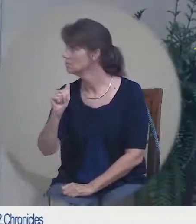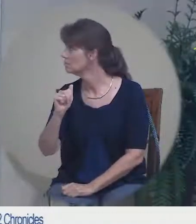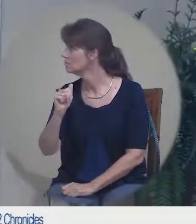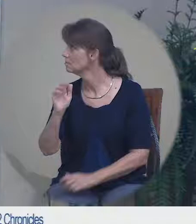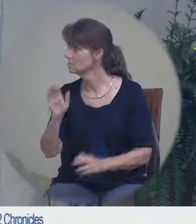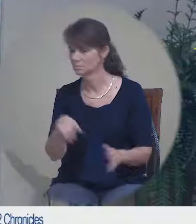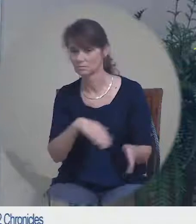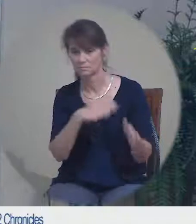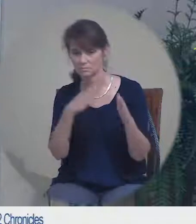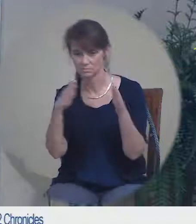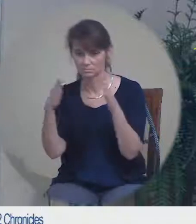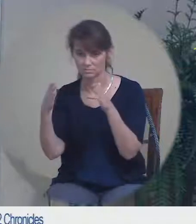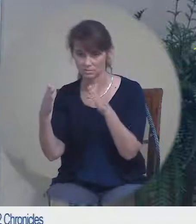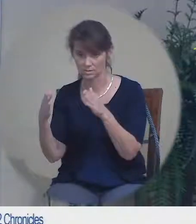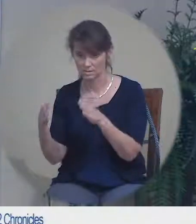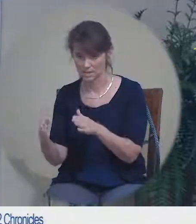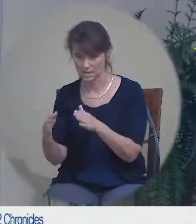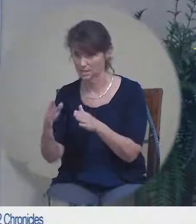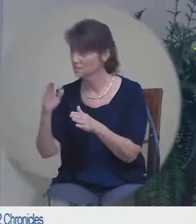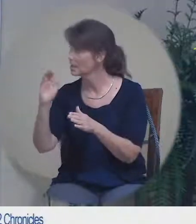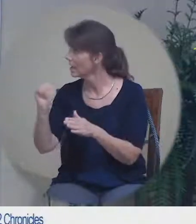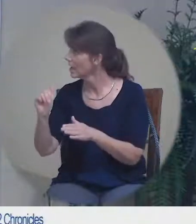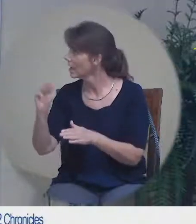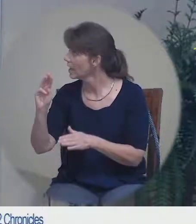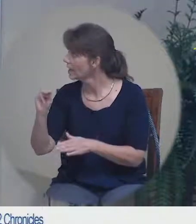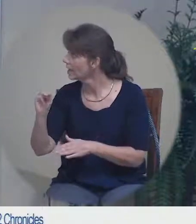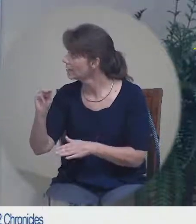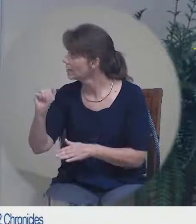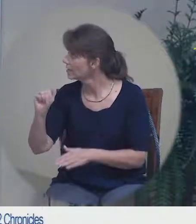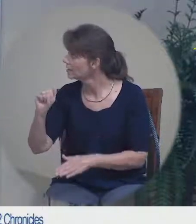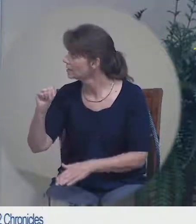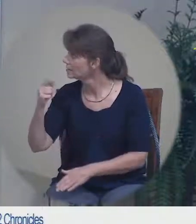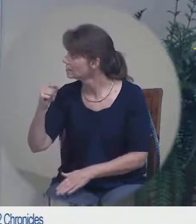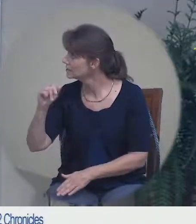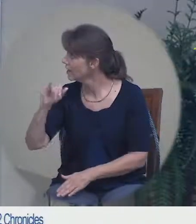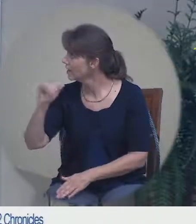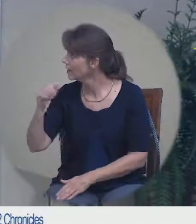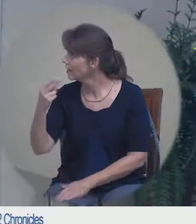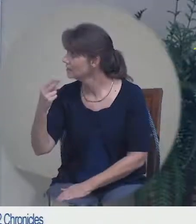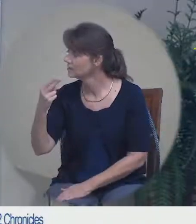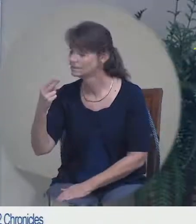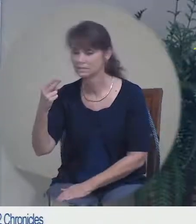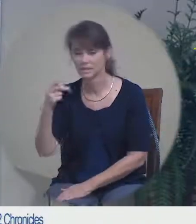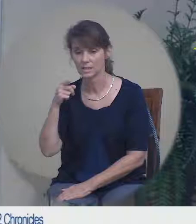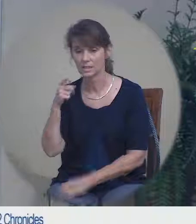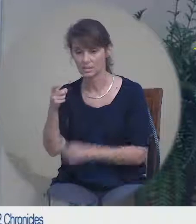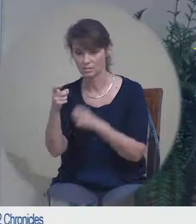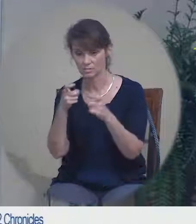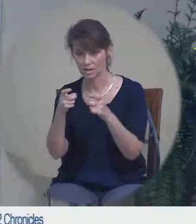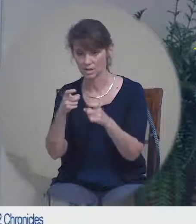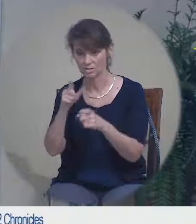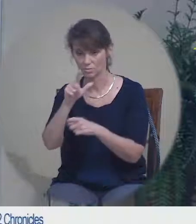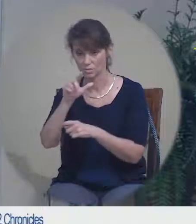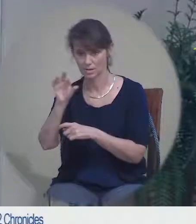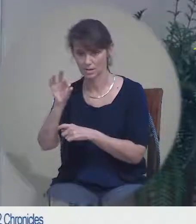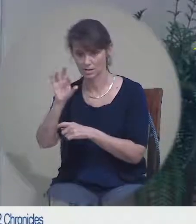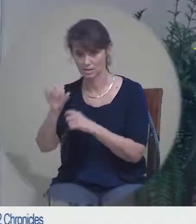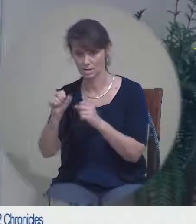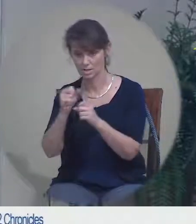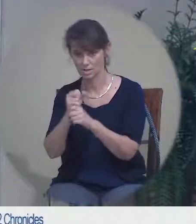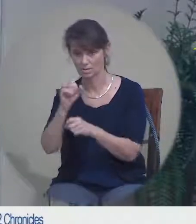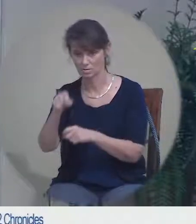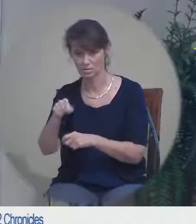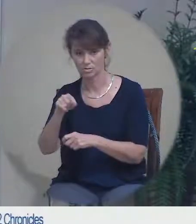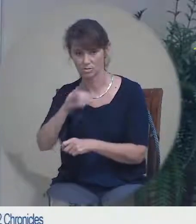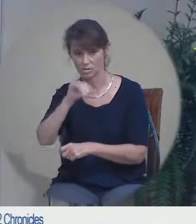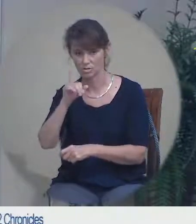but we need to turn our attention to Amaziah of Judah. He reigned for 29 years in Judah. And it